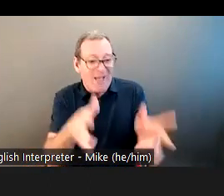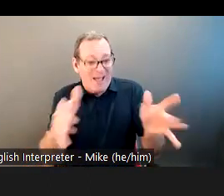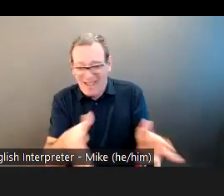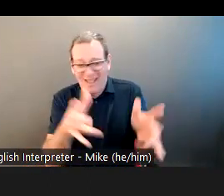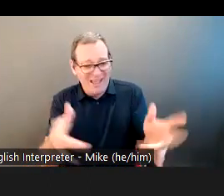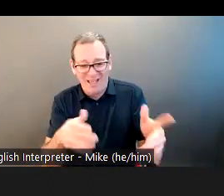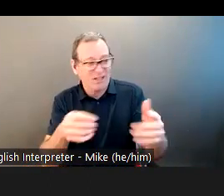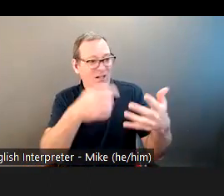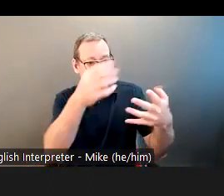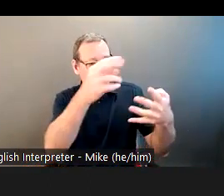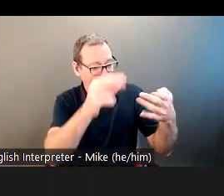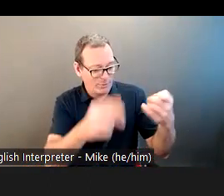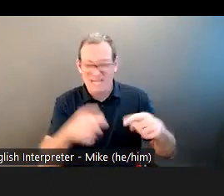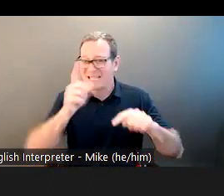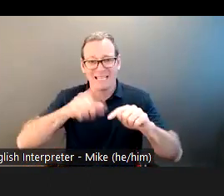interest.